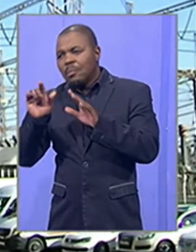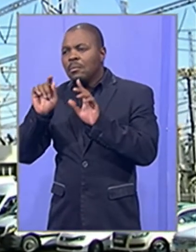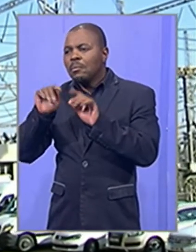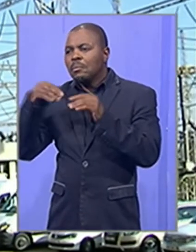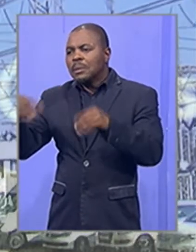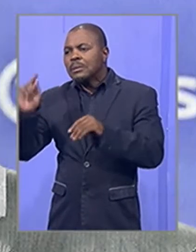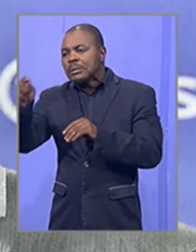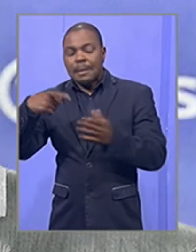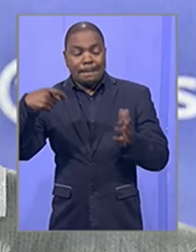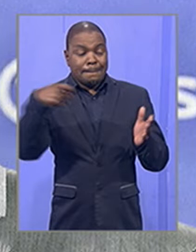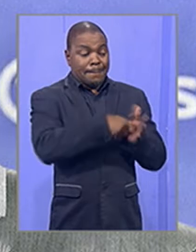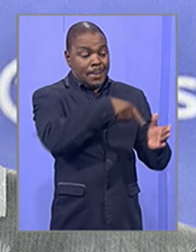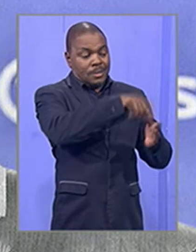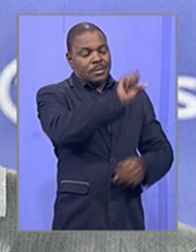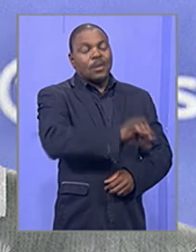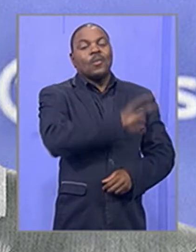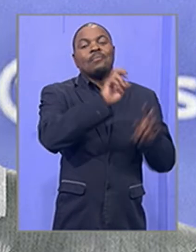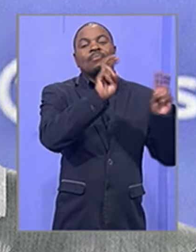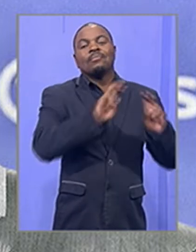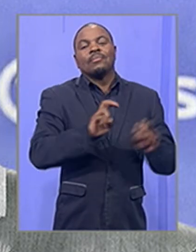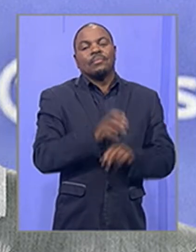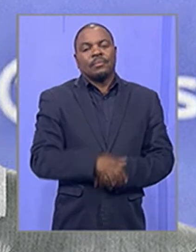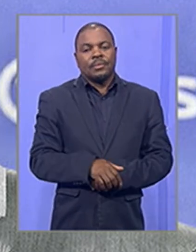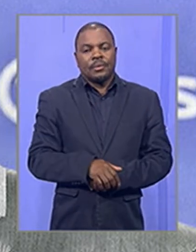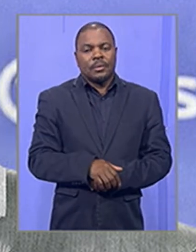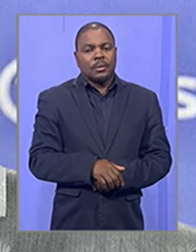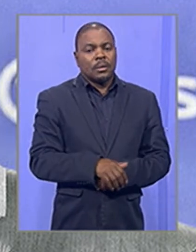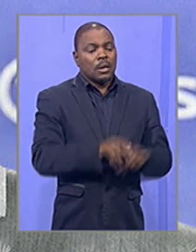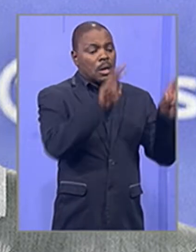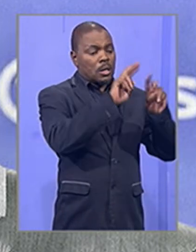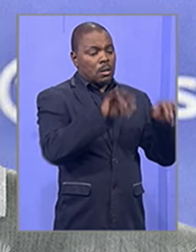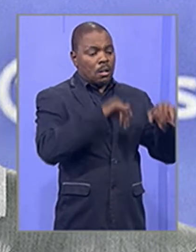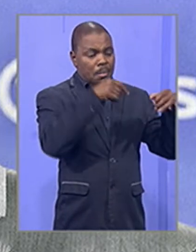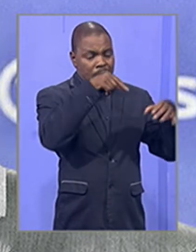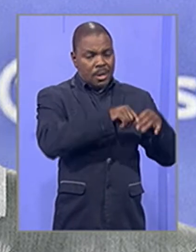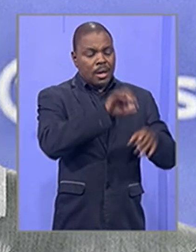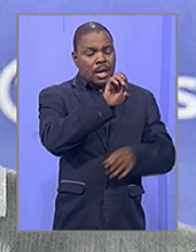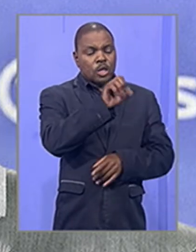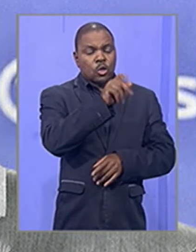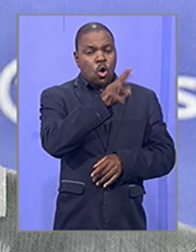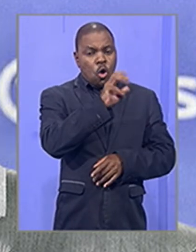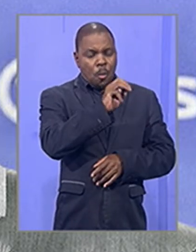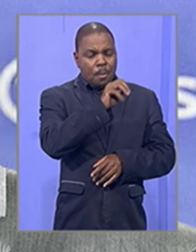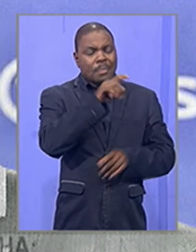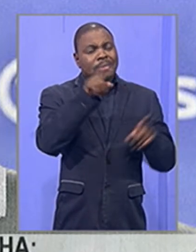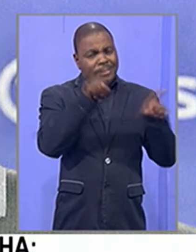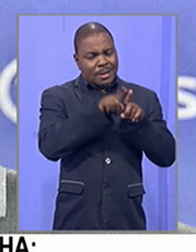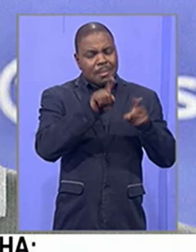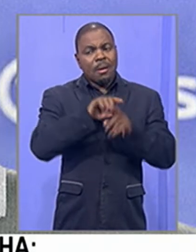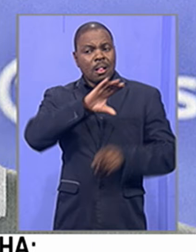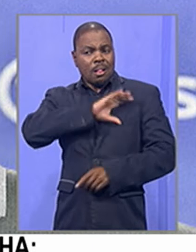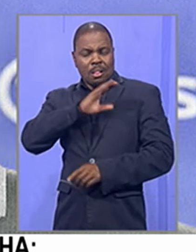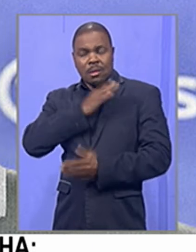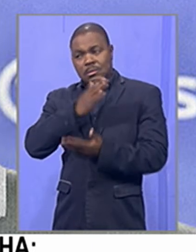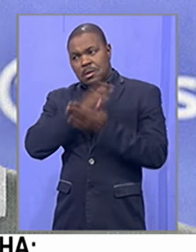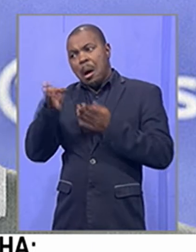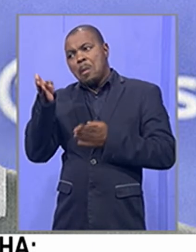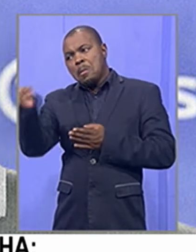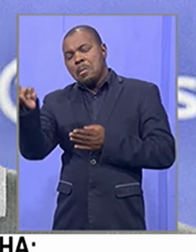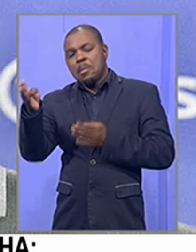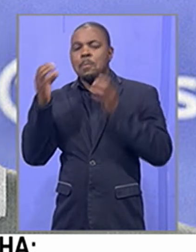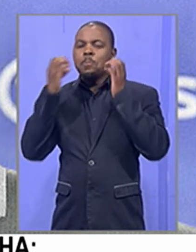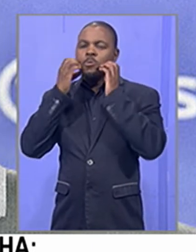kwa Eskom. Eskom also does sell electricity to some customers that are based in